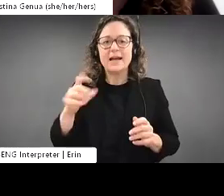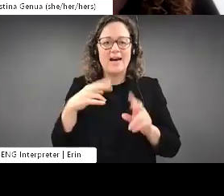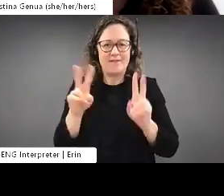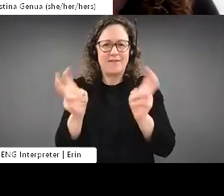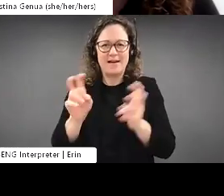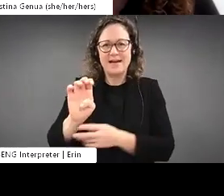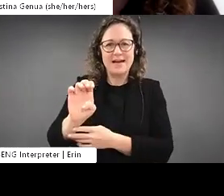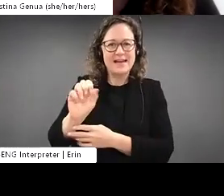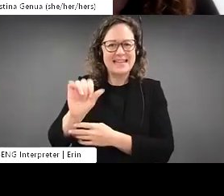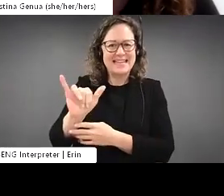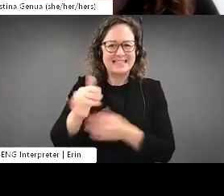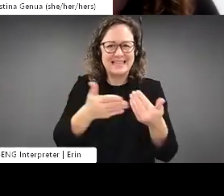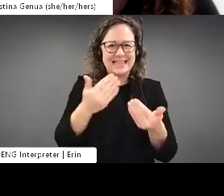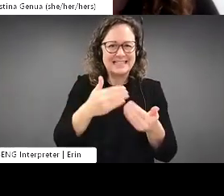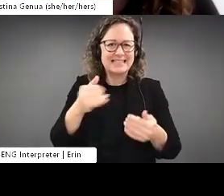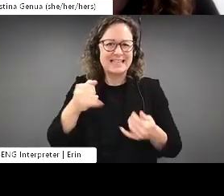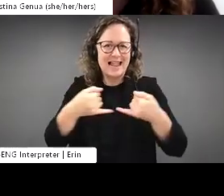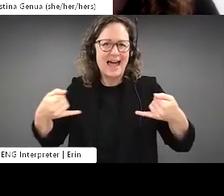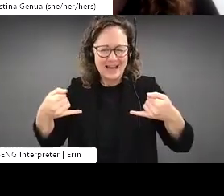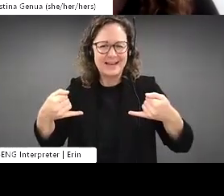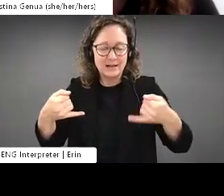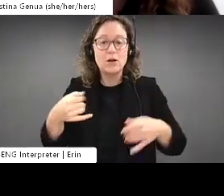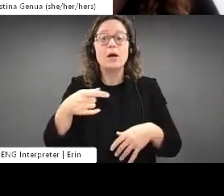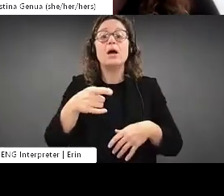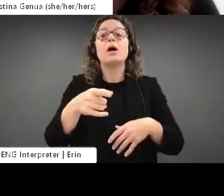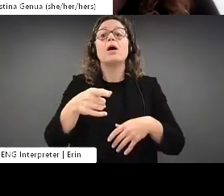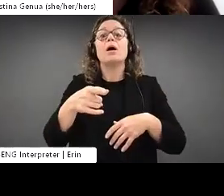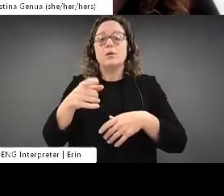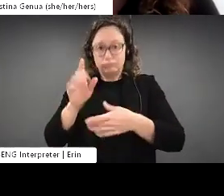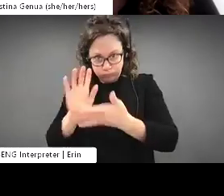into one of our contact center specialists to support you.